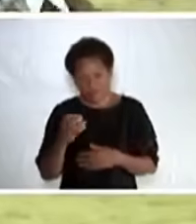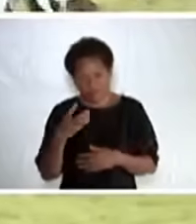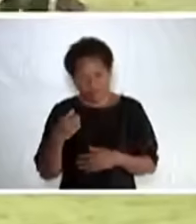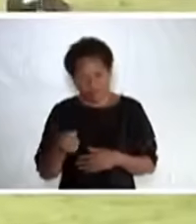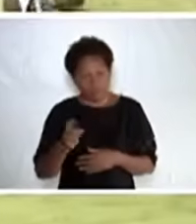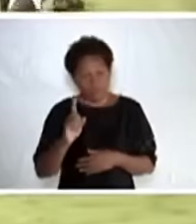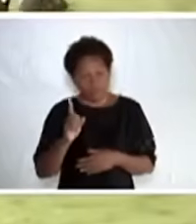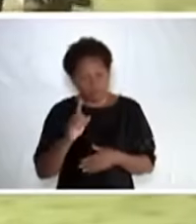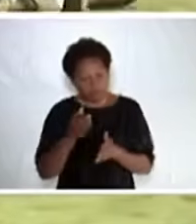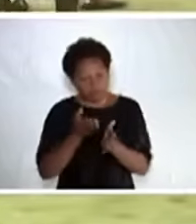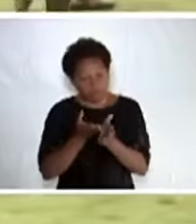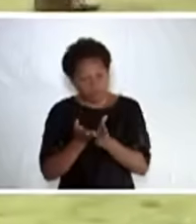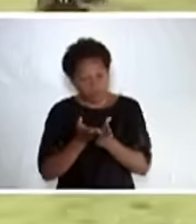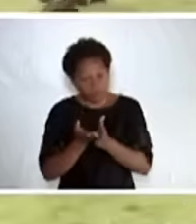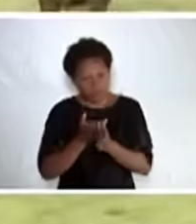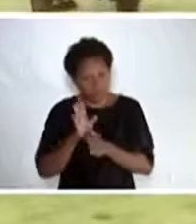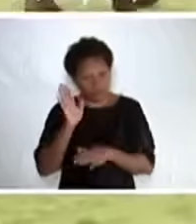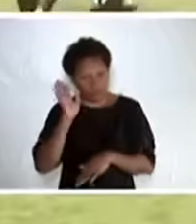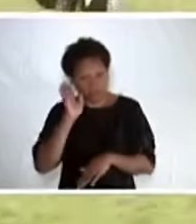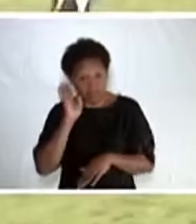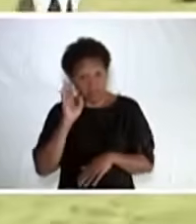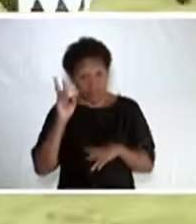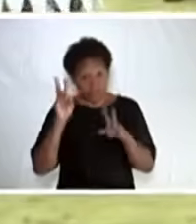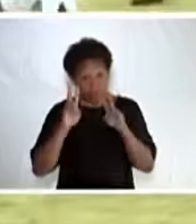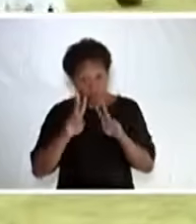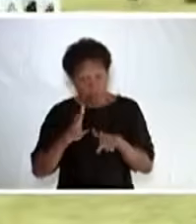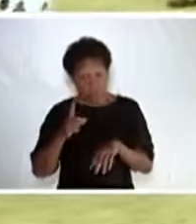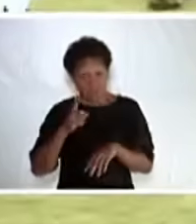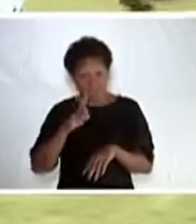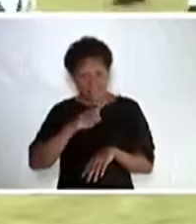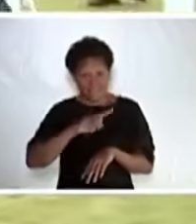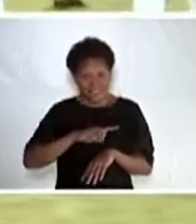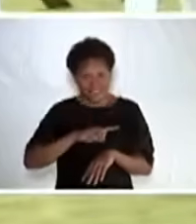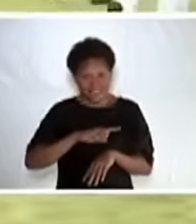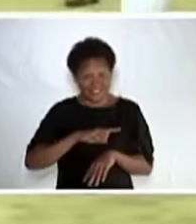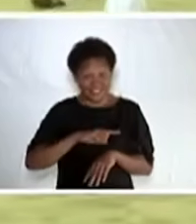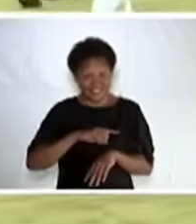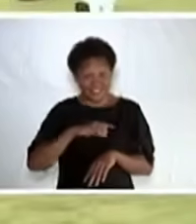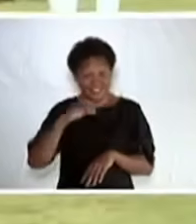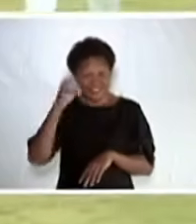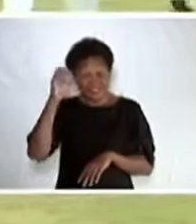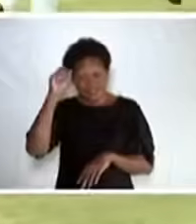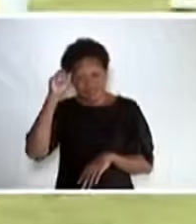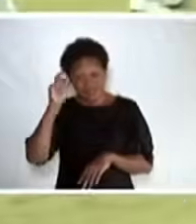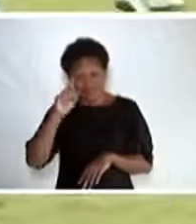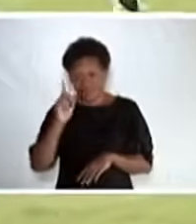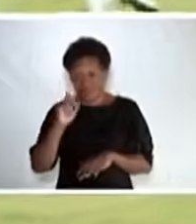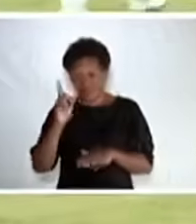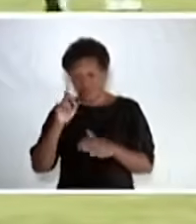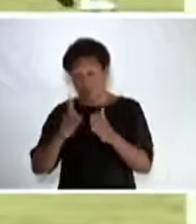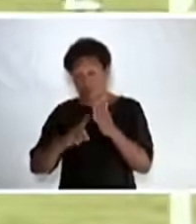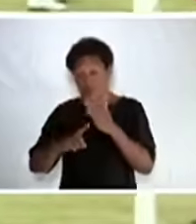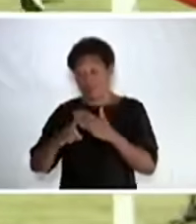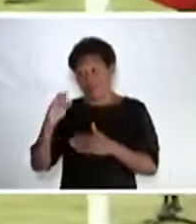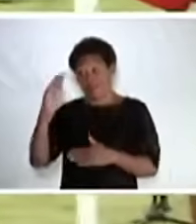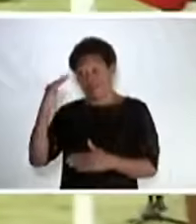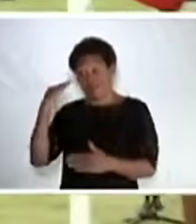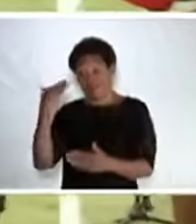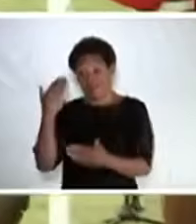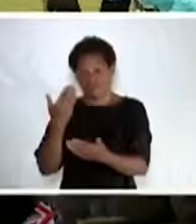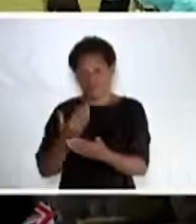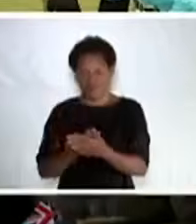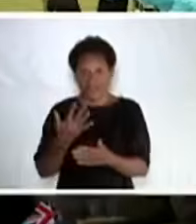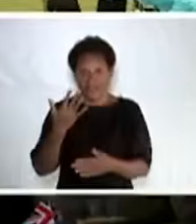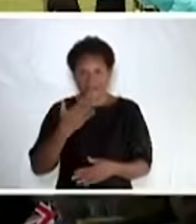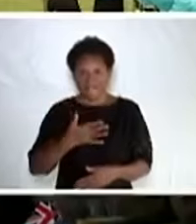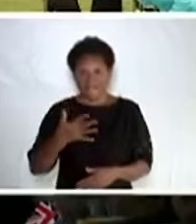kina era borro no tu mai sar tu mai kara banana no toka na vika kaya to ena ngono ya me ata mai na baki